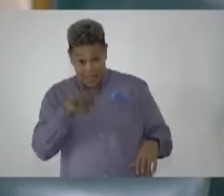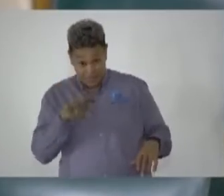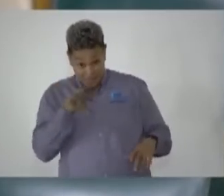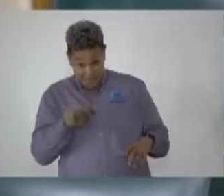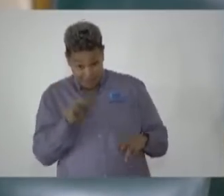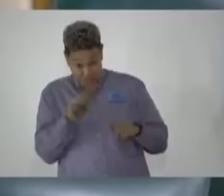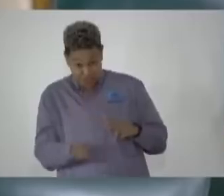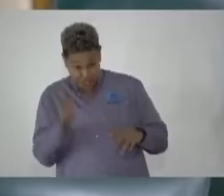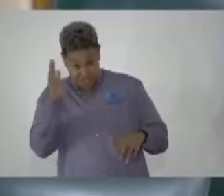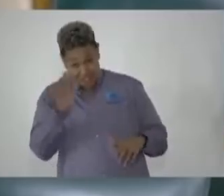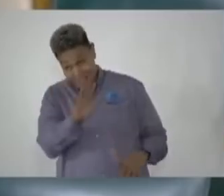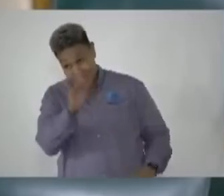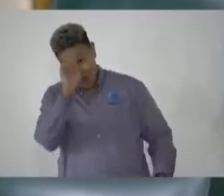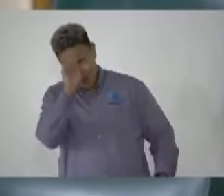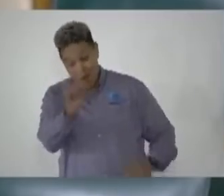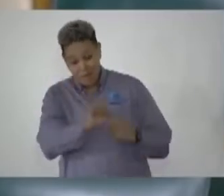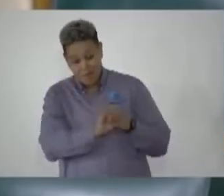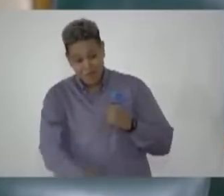that?